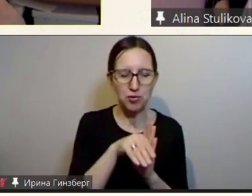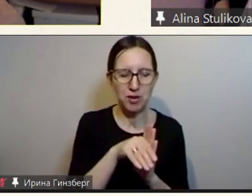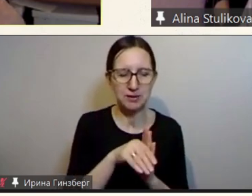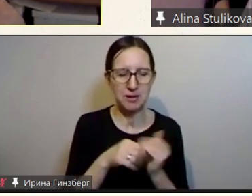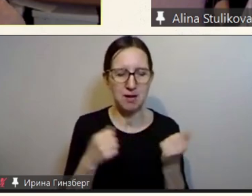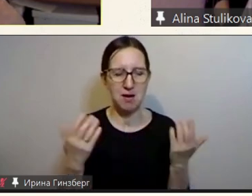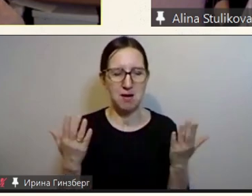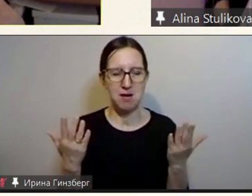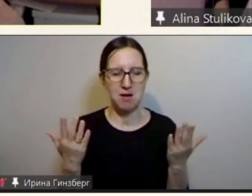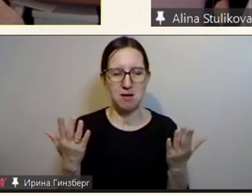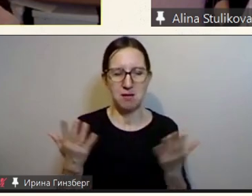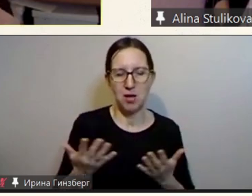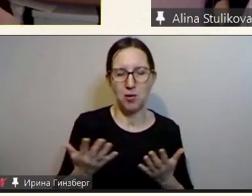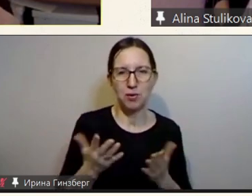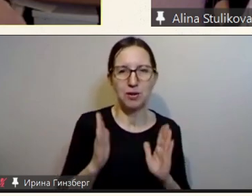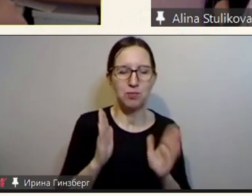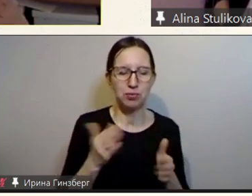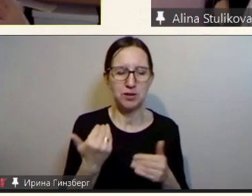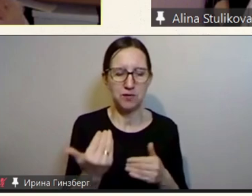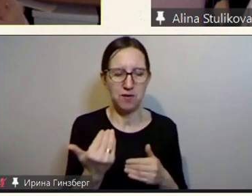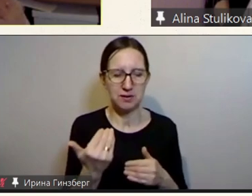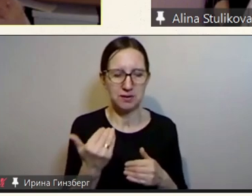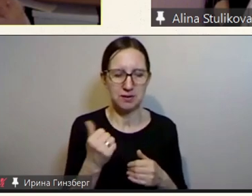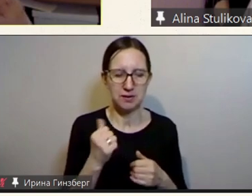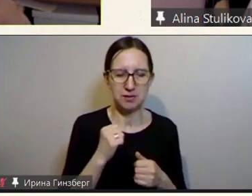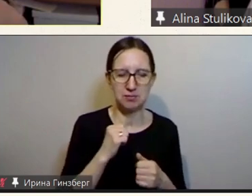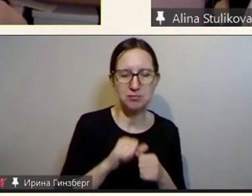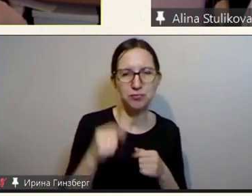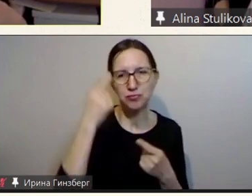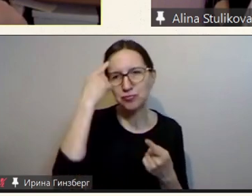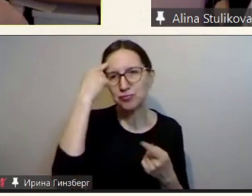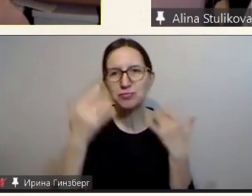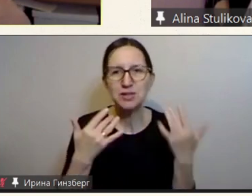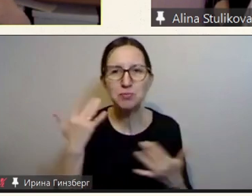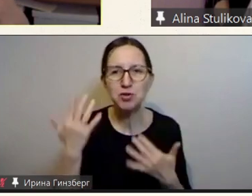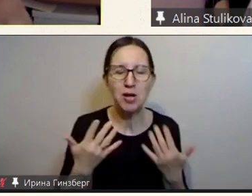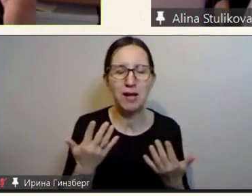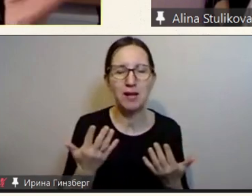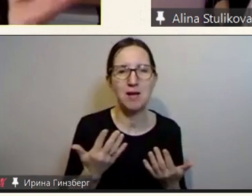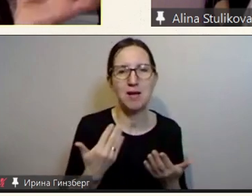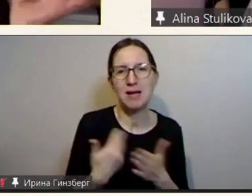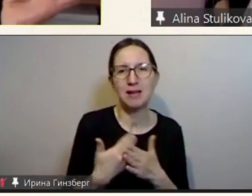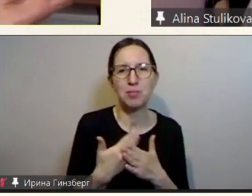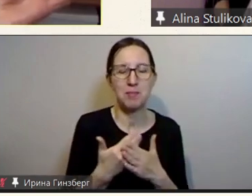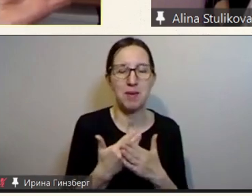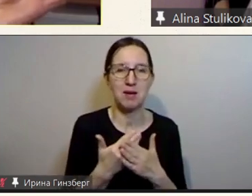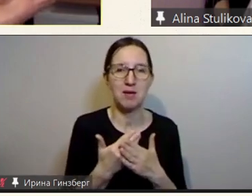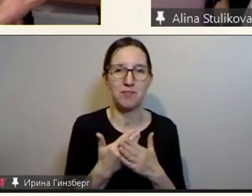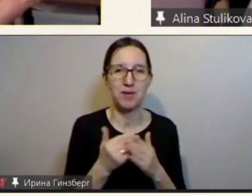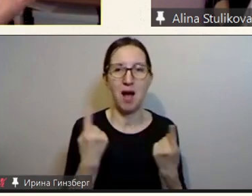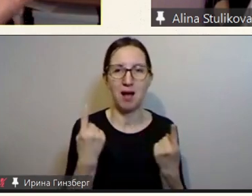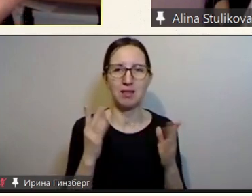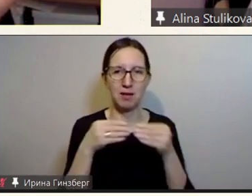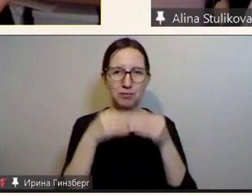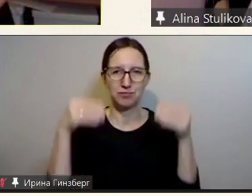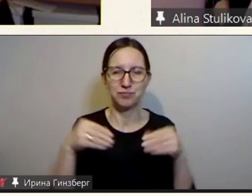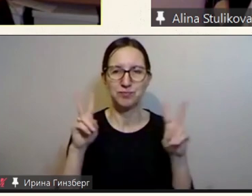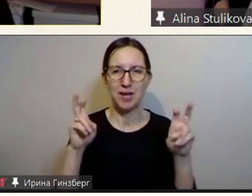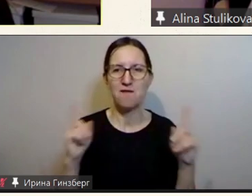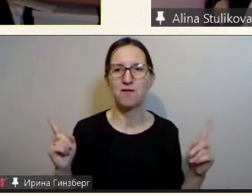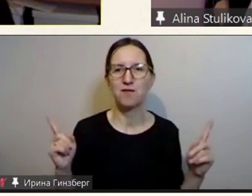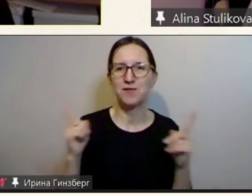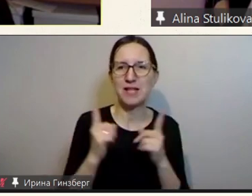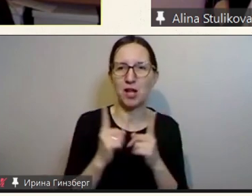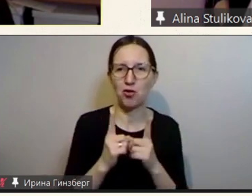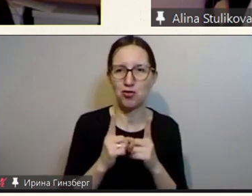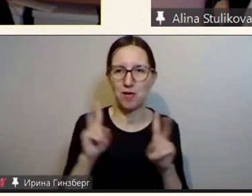you know, like the encounter when you're watching a young woman and an older woman